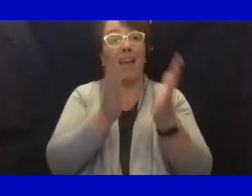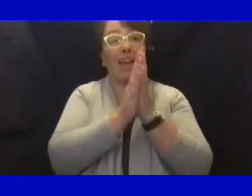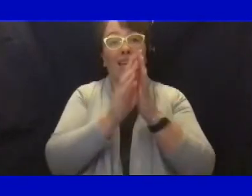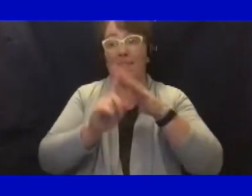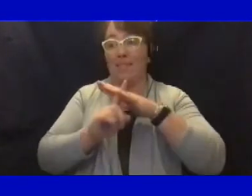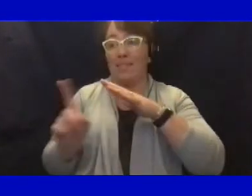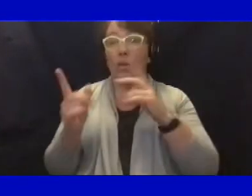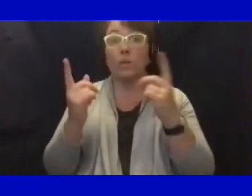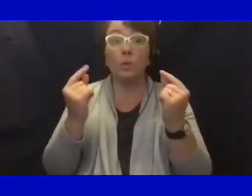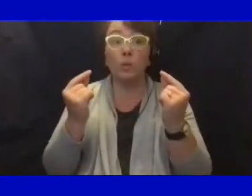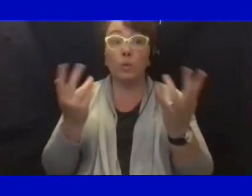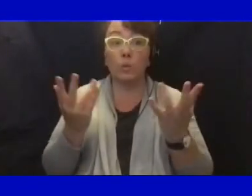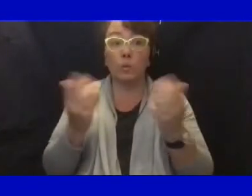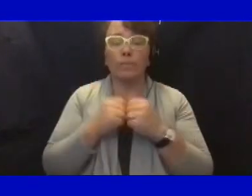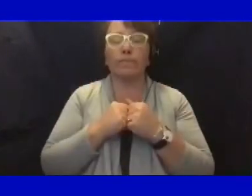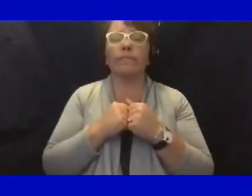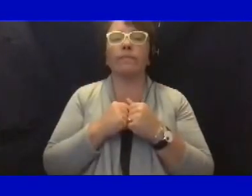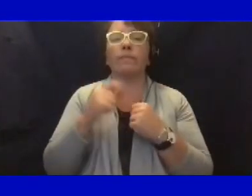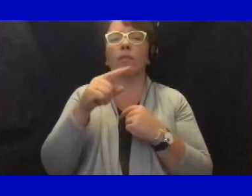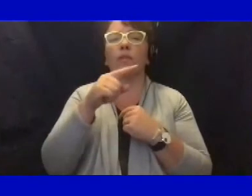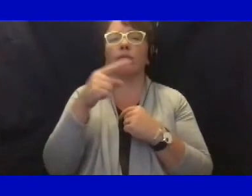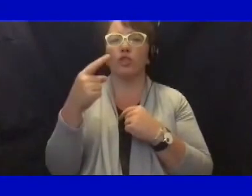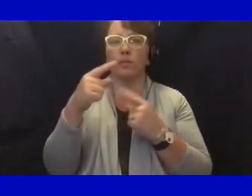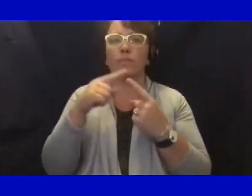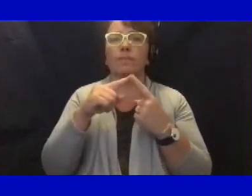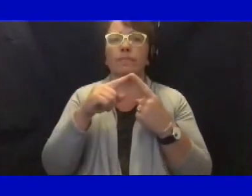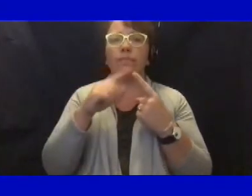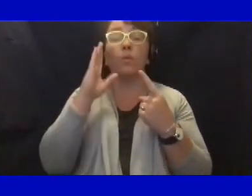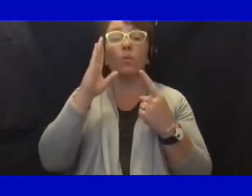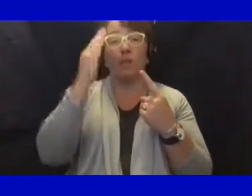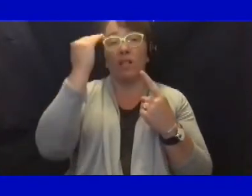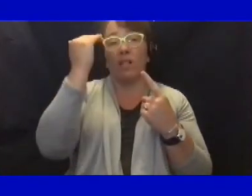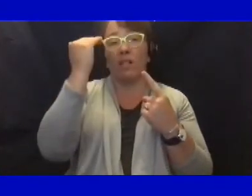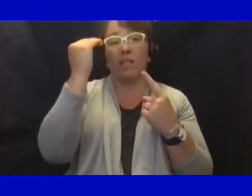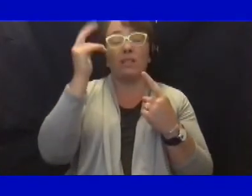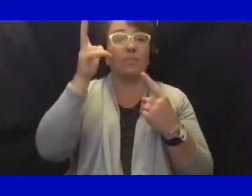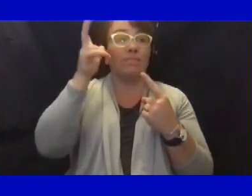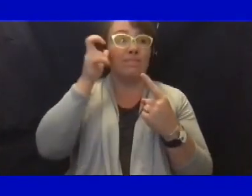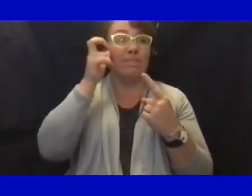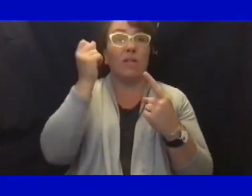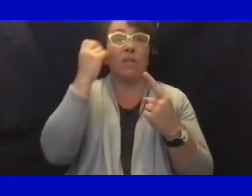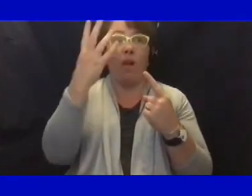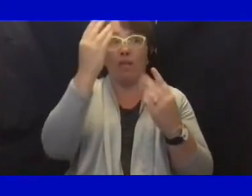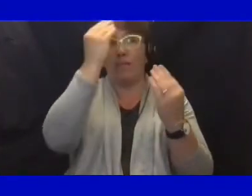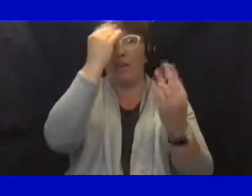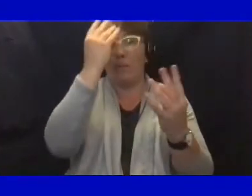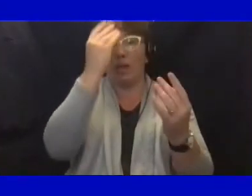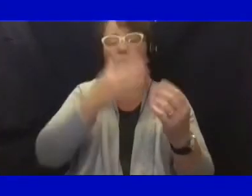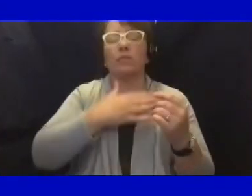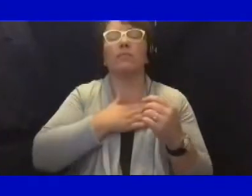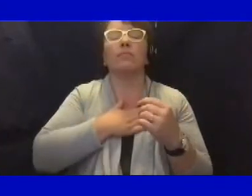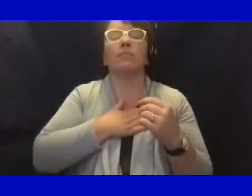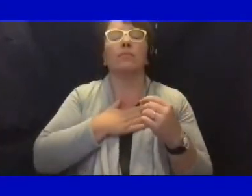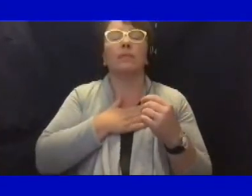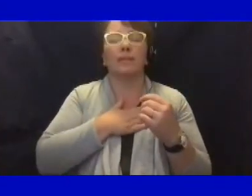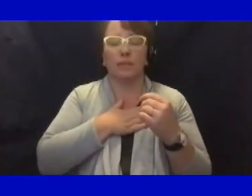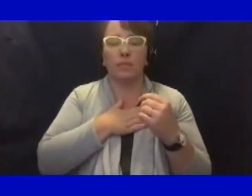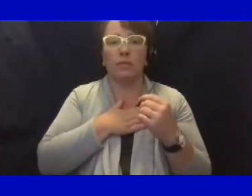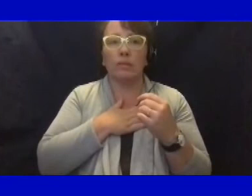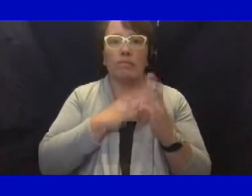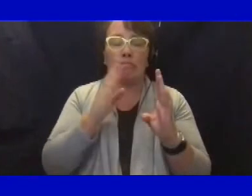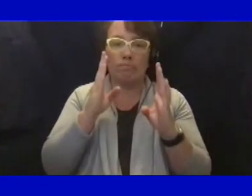Number one, you're going to hear a lot of information tonight. Please listen carefully and take